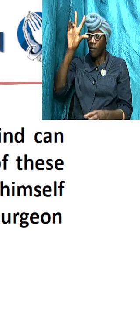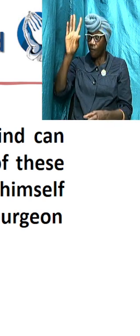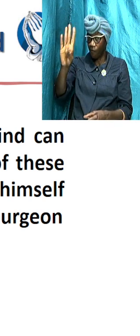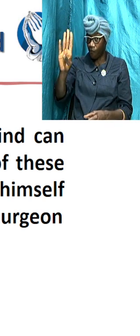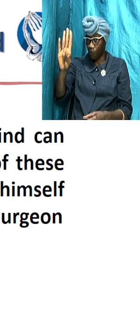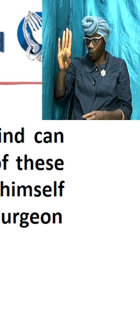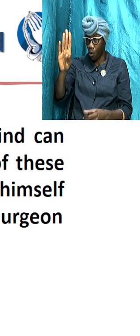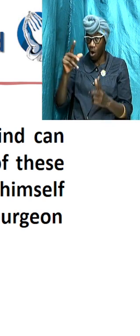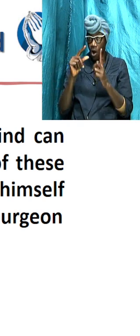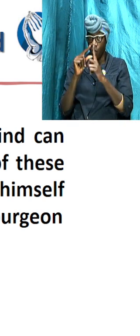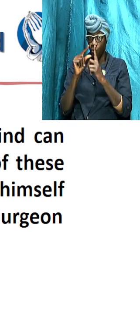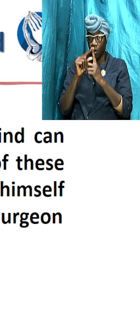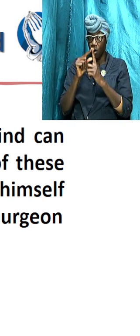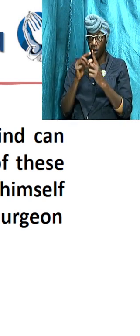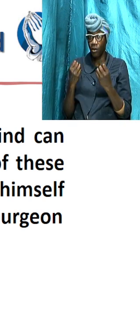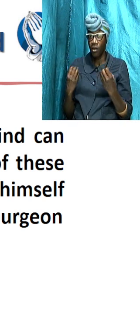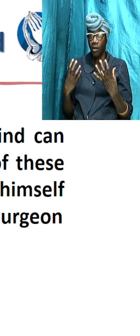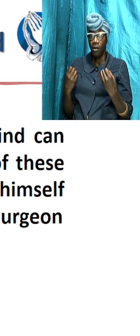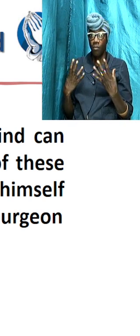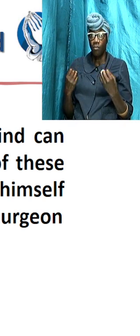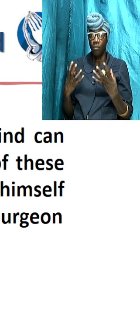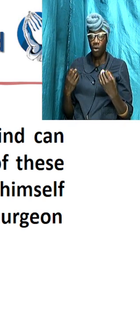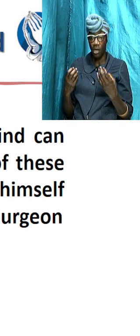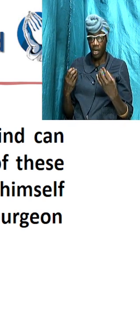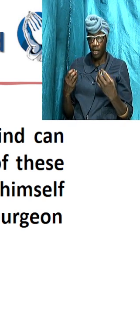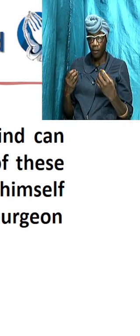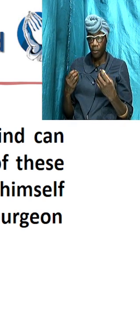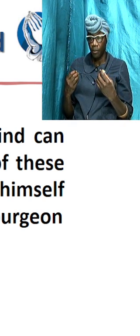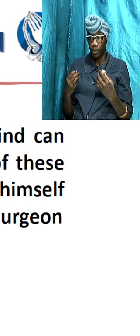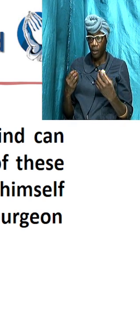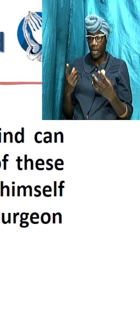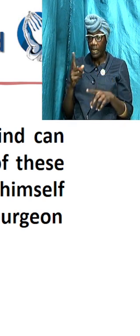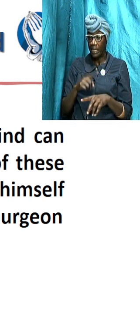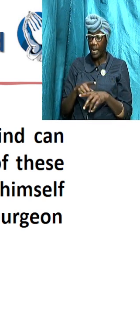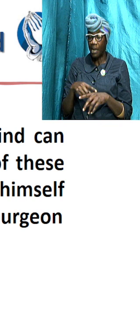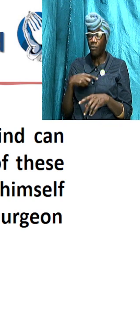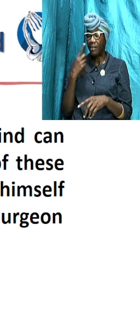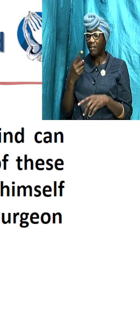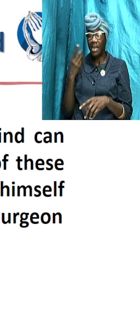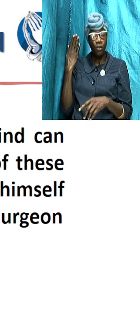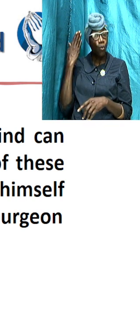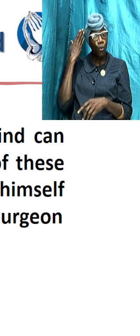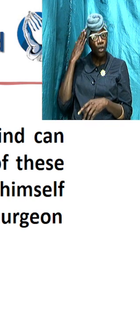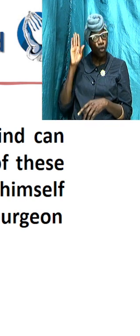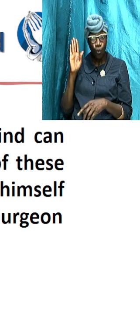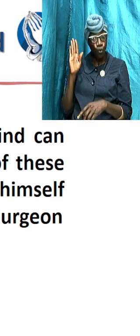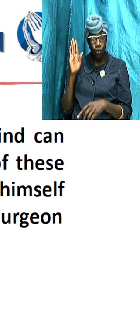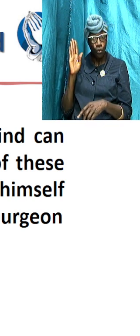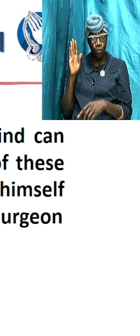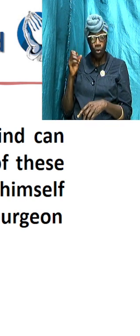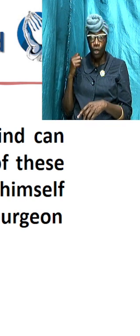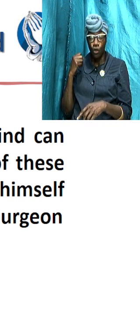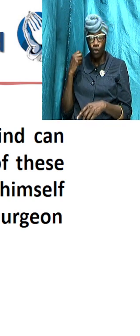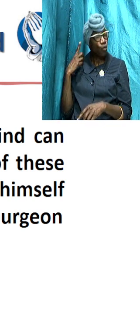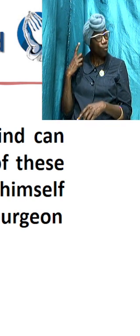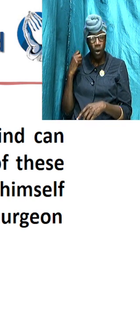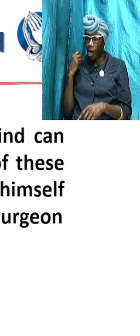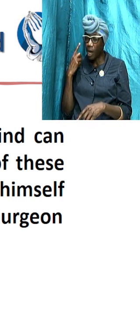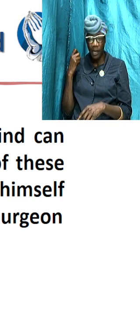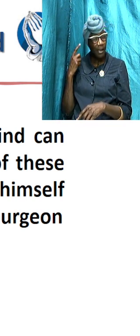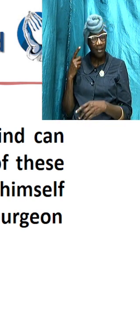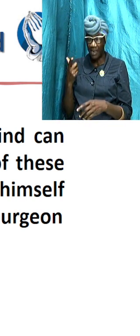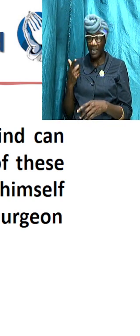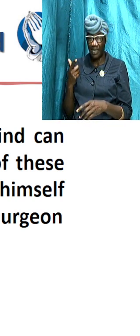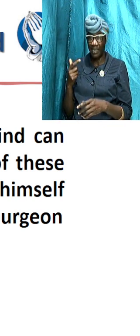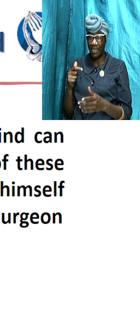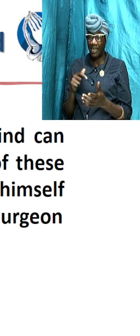a lot of us, we say it, but I don't even think we begin to really grasp it, because we don't understand really what we say. Jesus